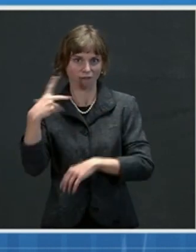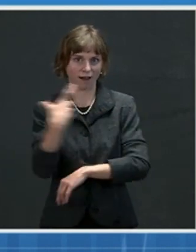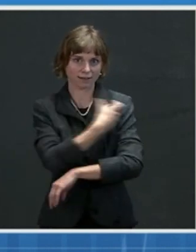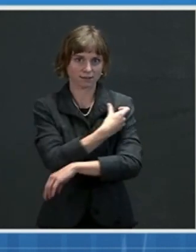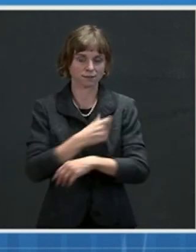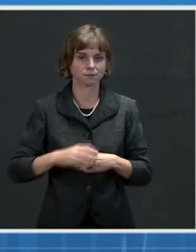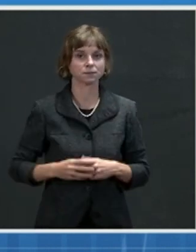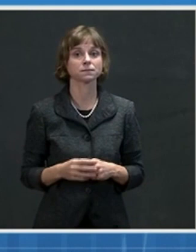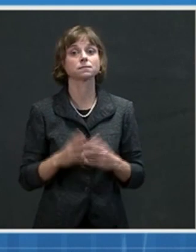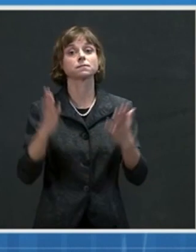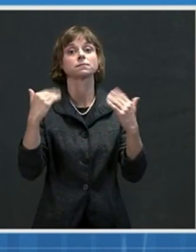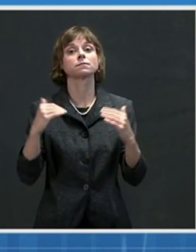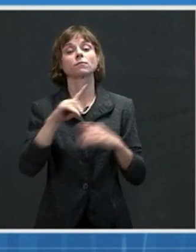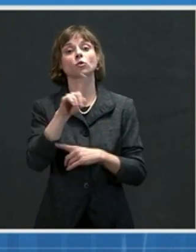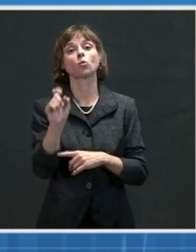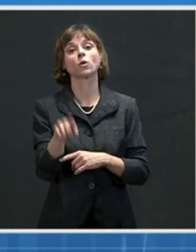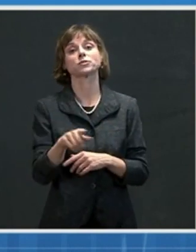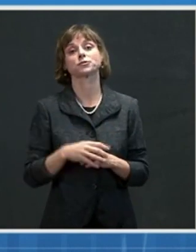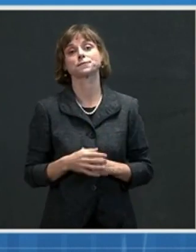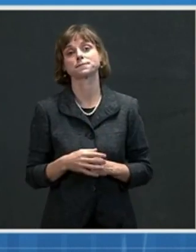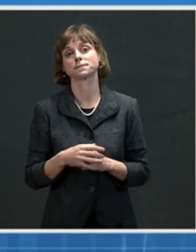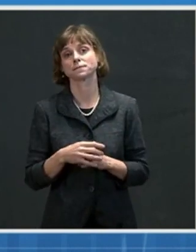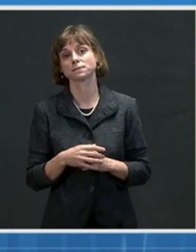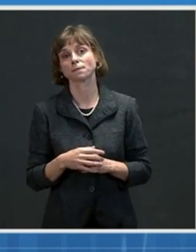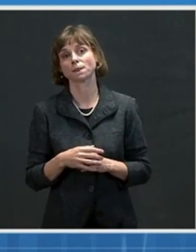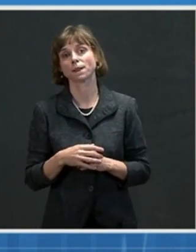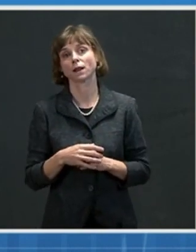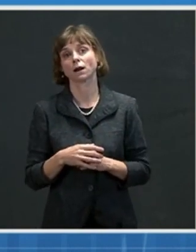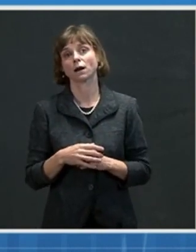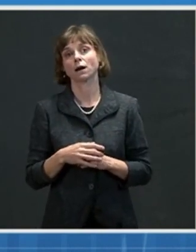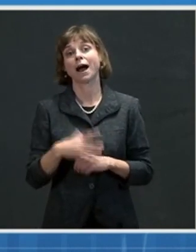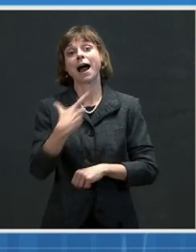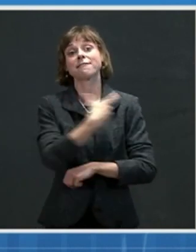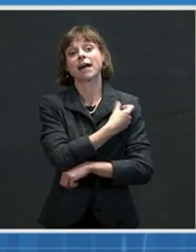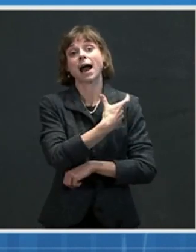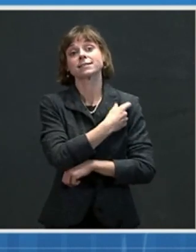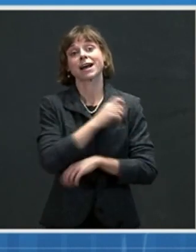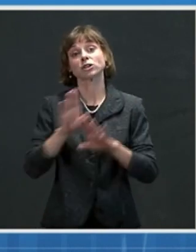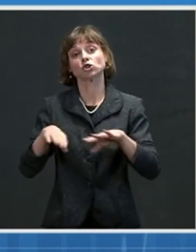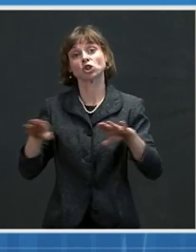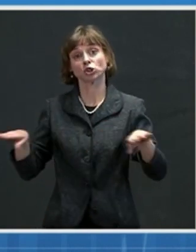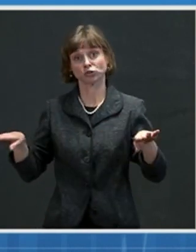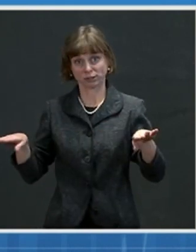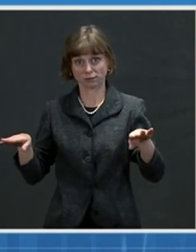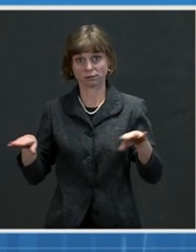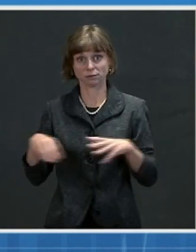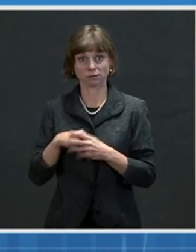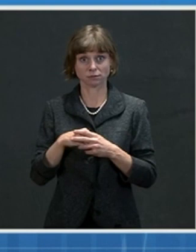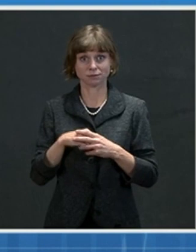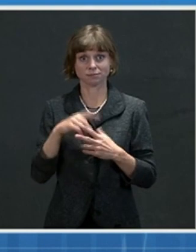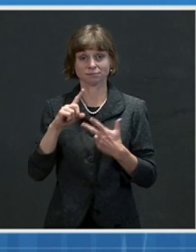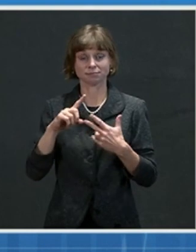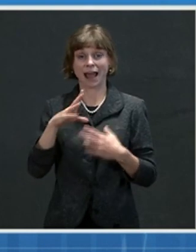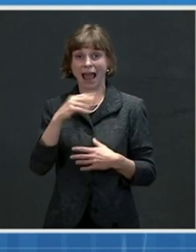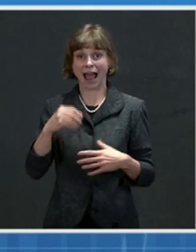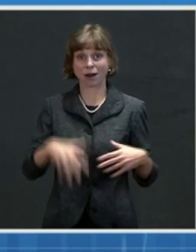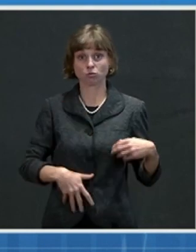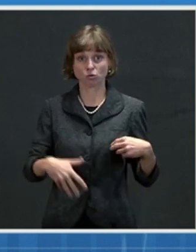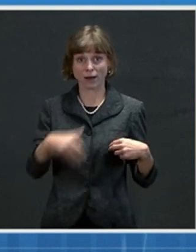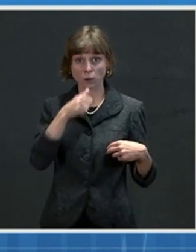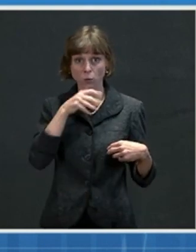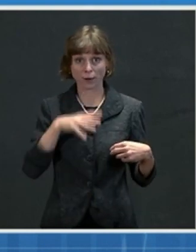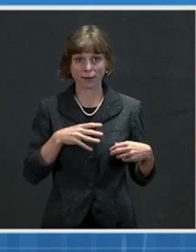The next is the question of the vaccination of children, namely pediatrics and pregnant women. As we all